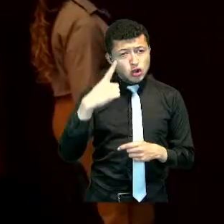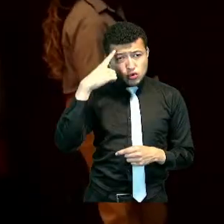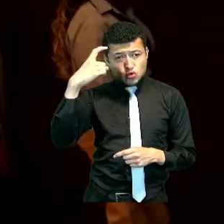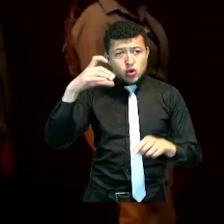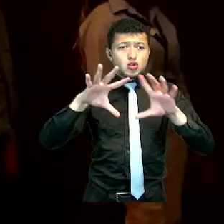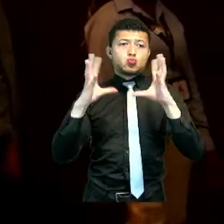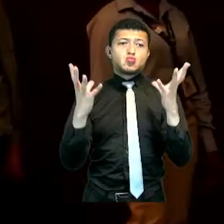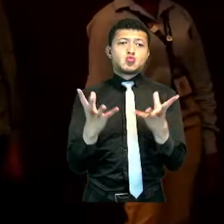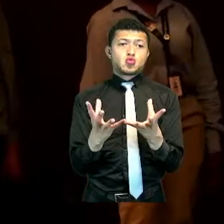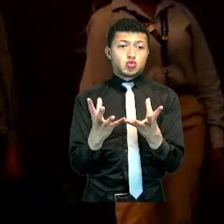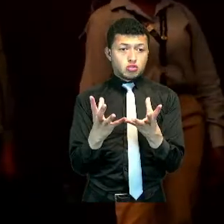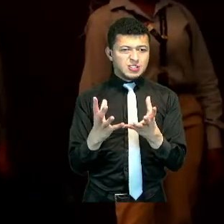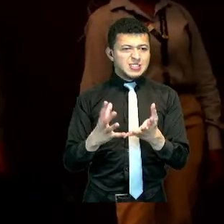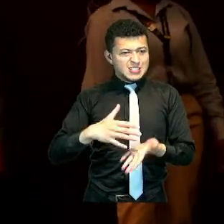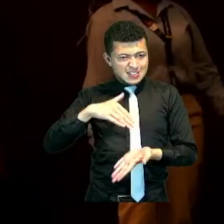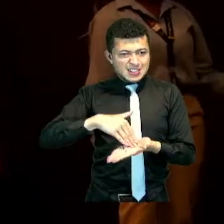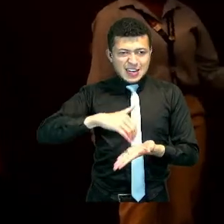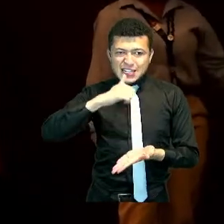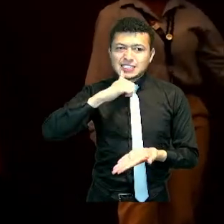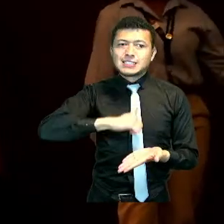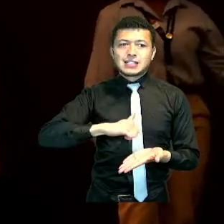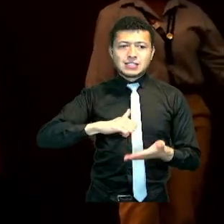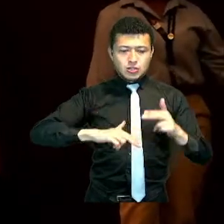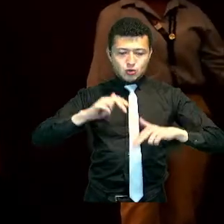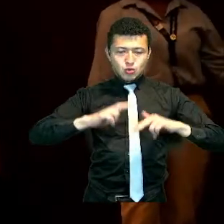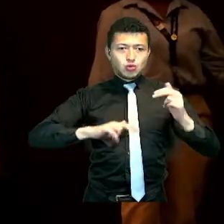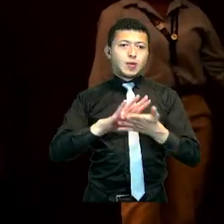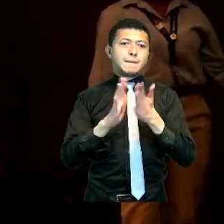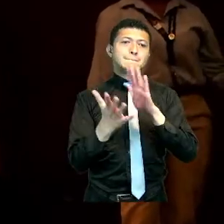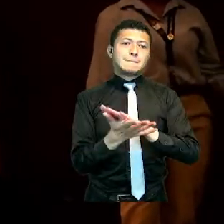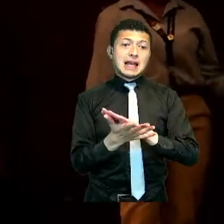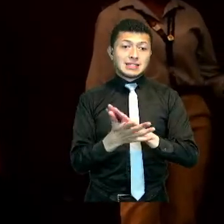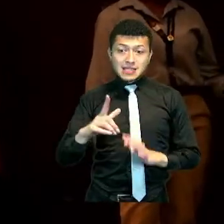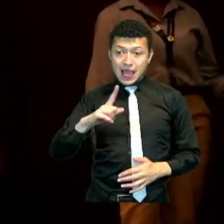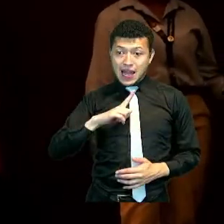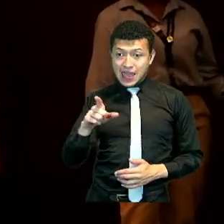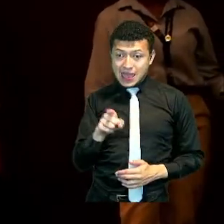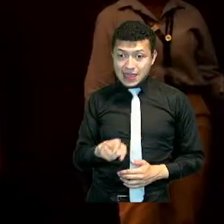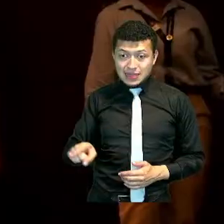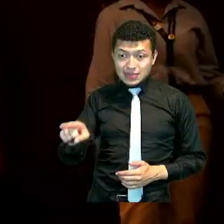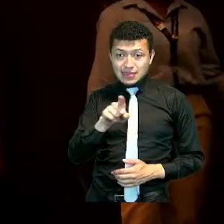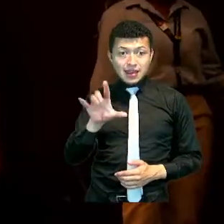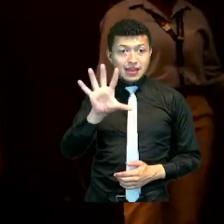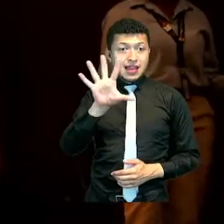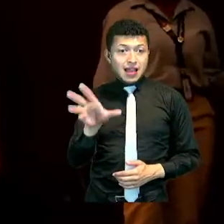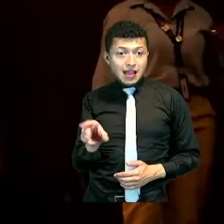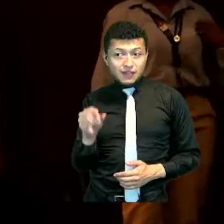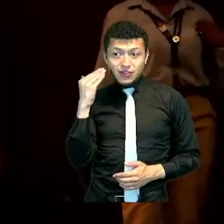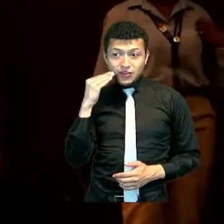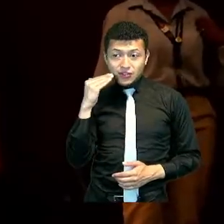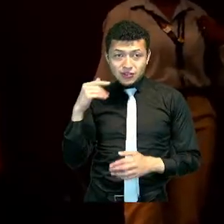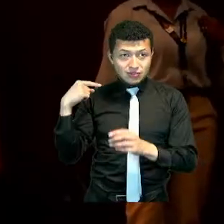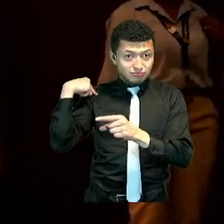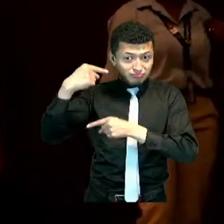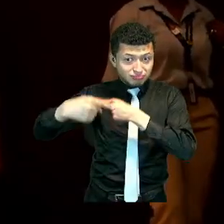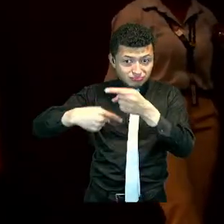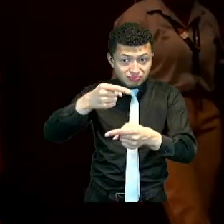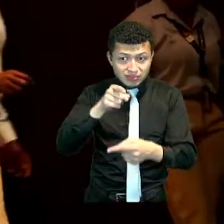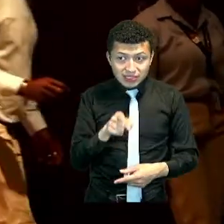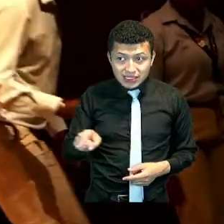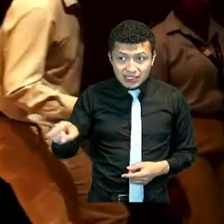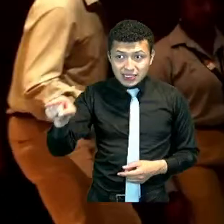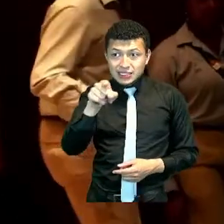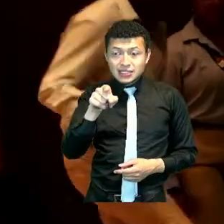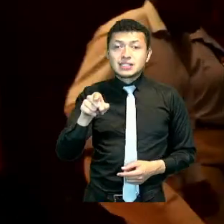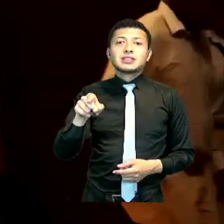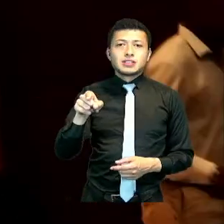just and peaceful world rooted in resistance and dignity. A conversation amongst Afro-descendant and African leaders